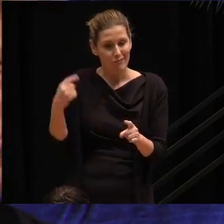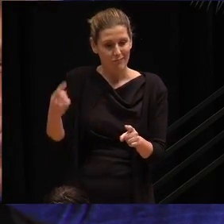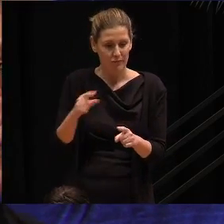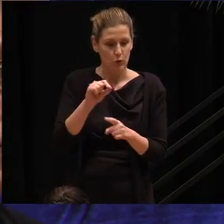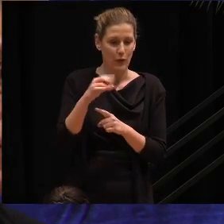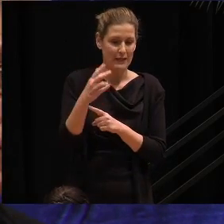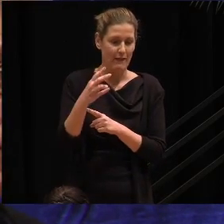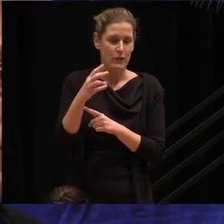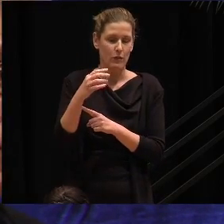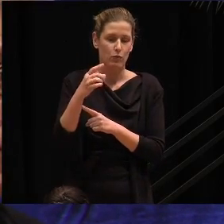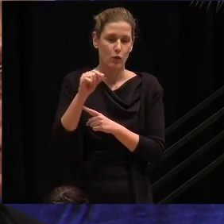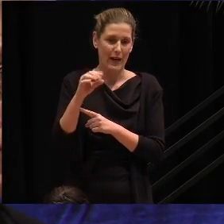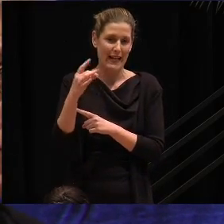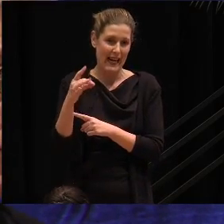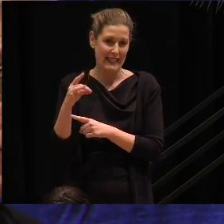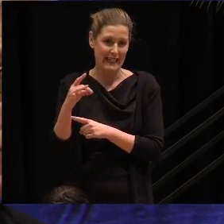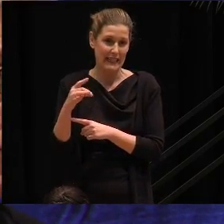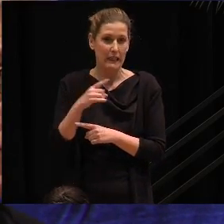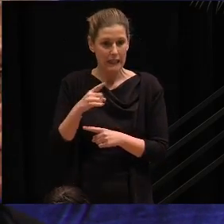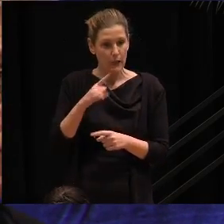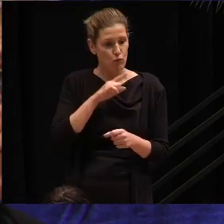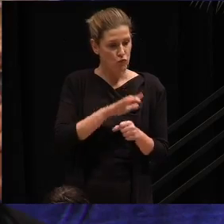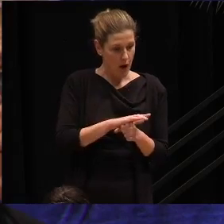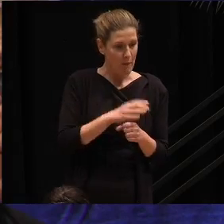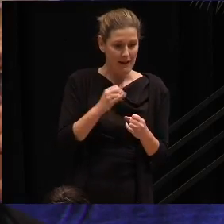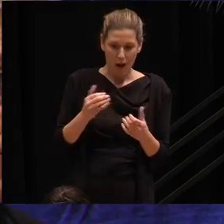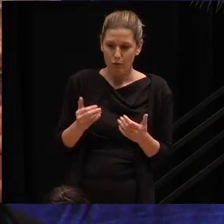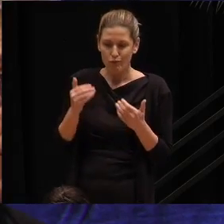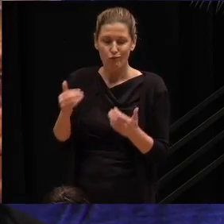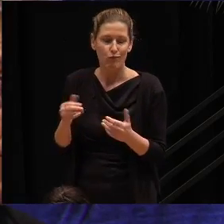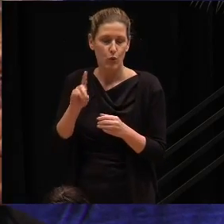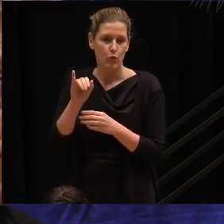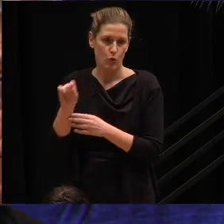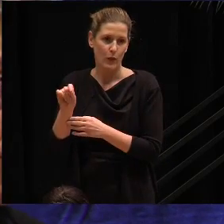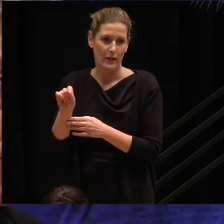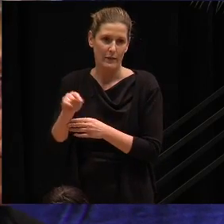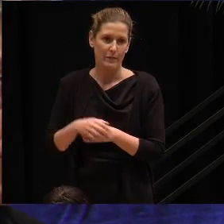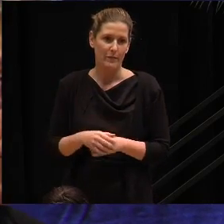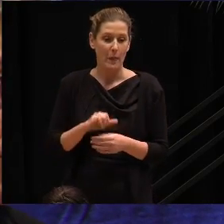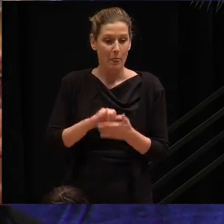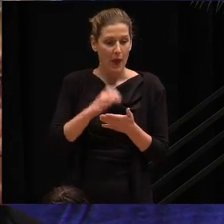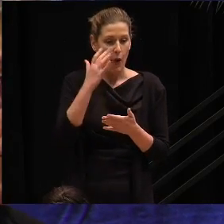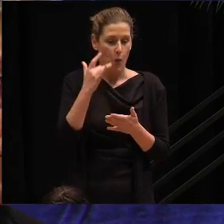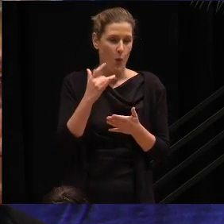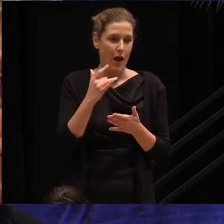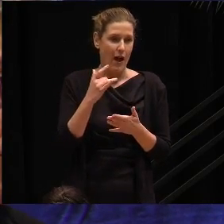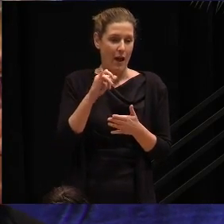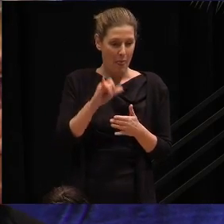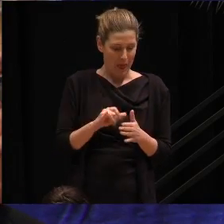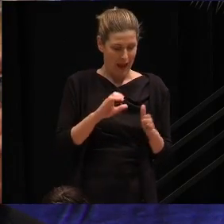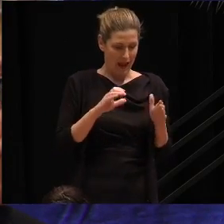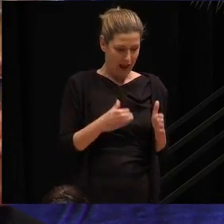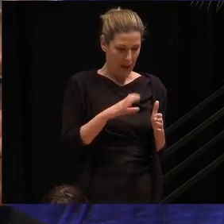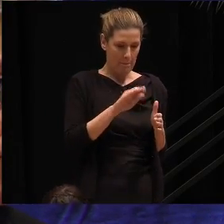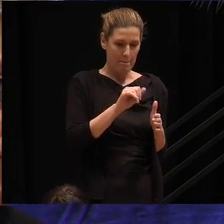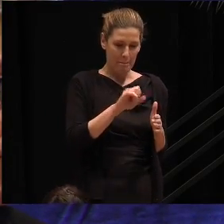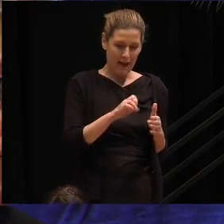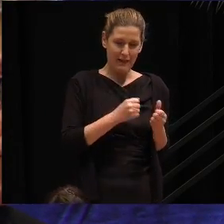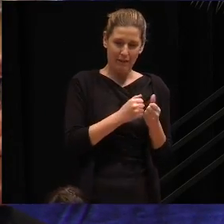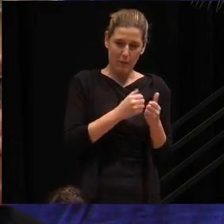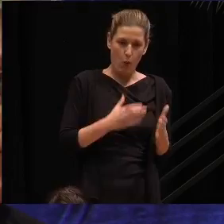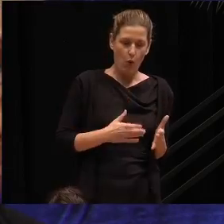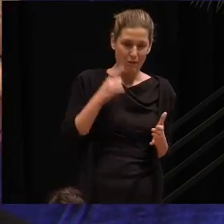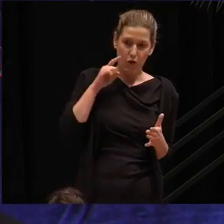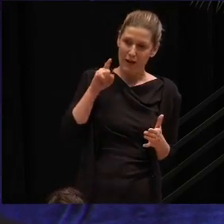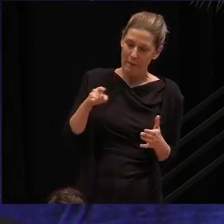and 2018. He made promises, and he's moving forward to keep those promises. So that's why that core base support of Donald Trump